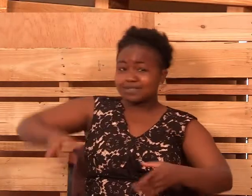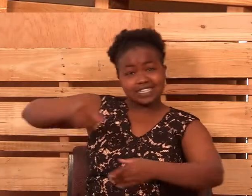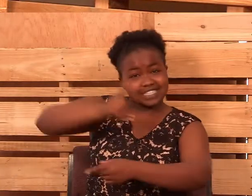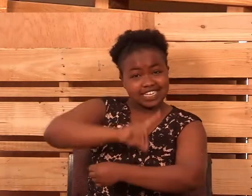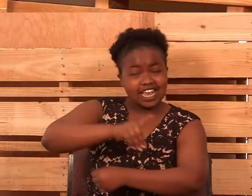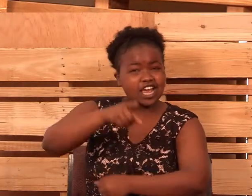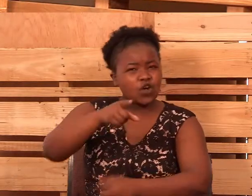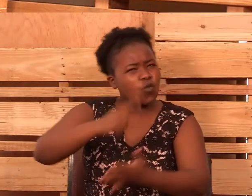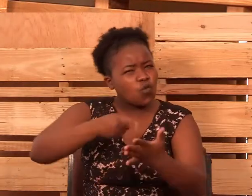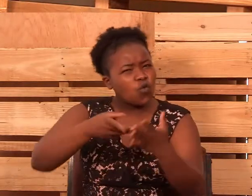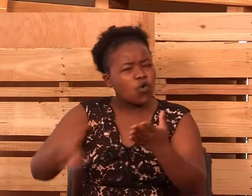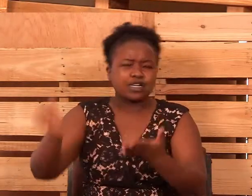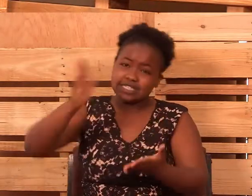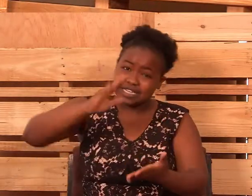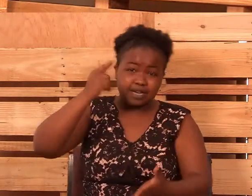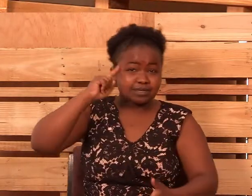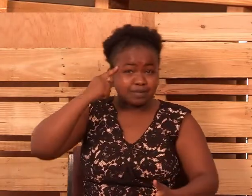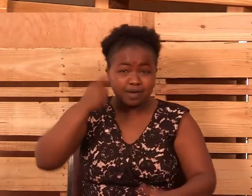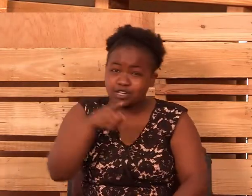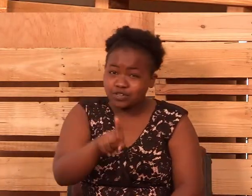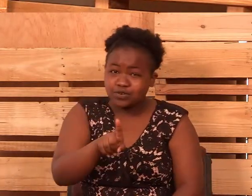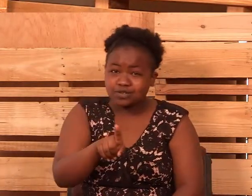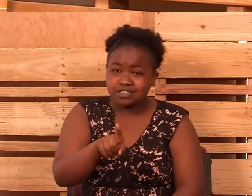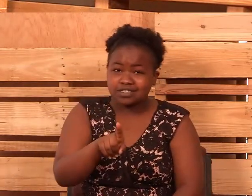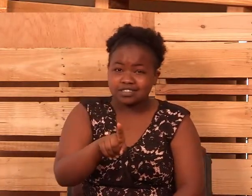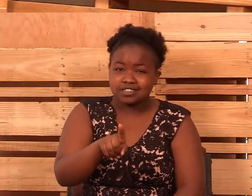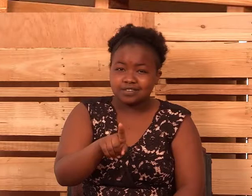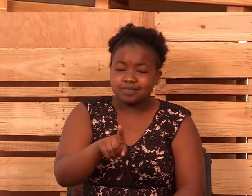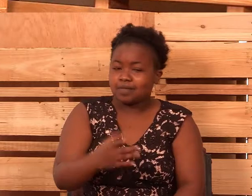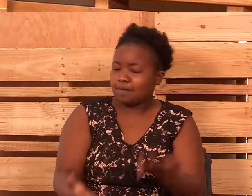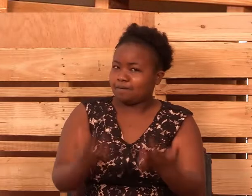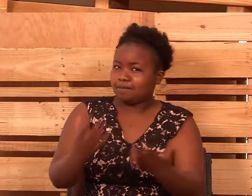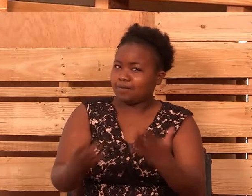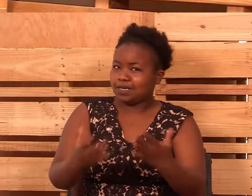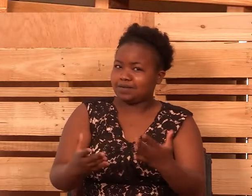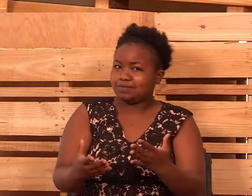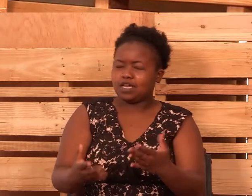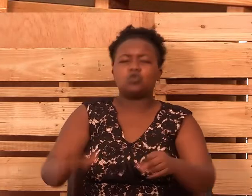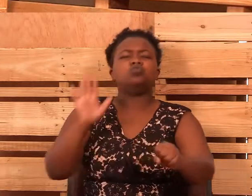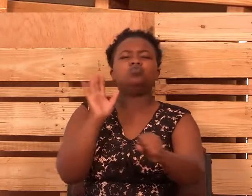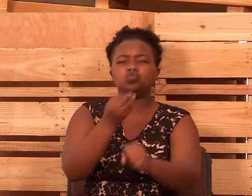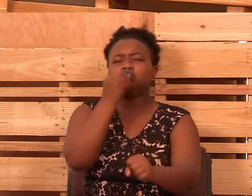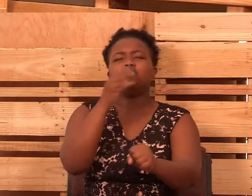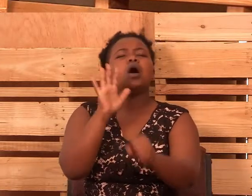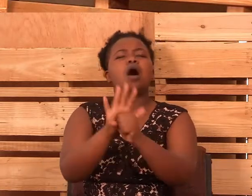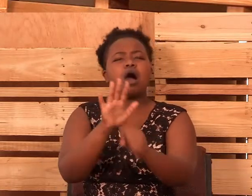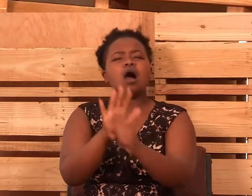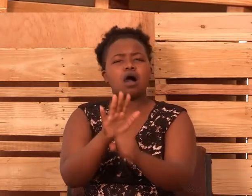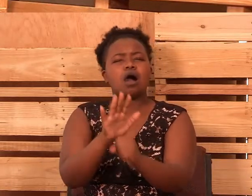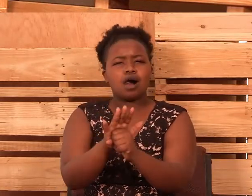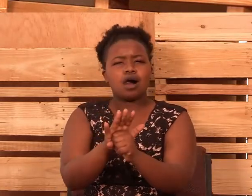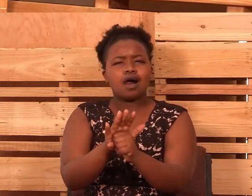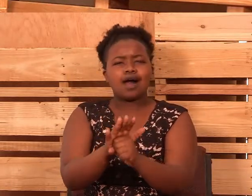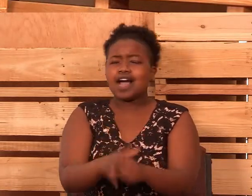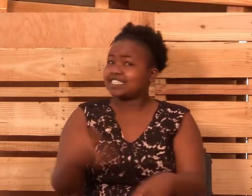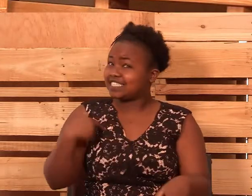what comes into your mind. I know for many, it is a time of festival. You eat a lot of food, nice food,